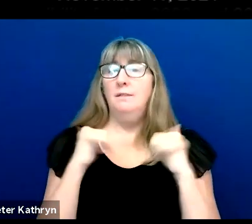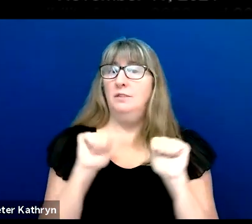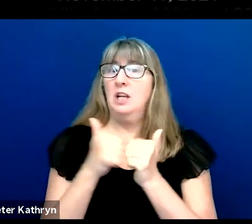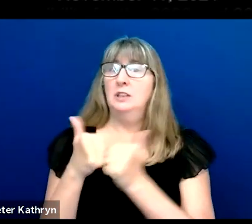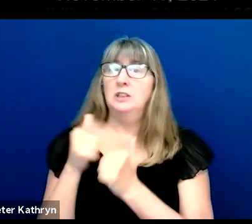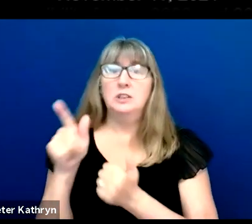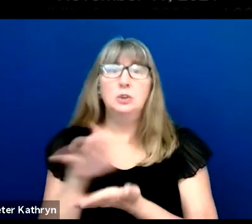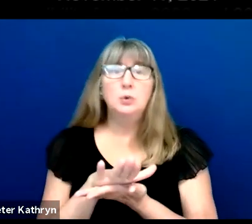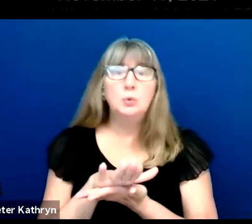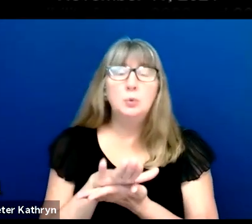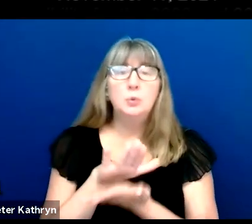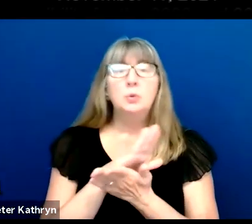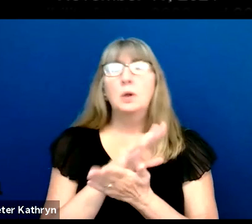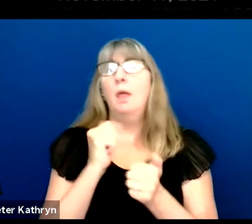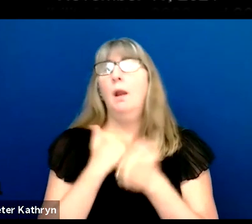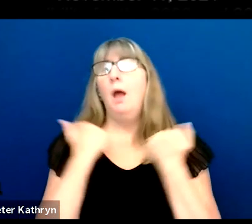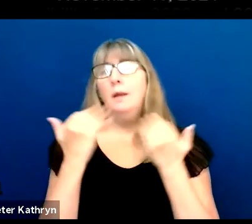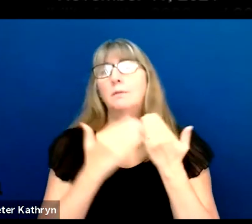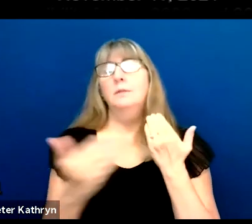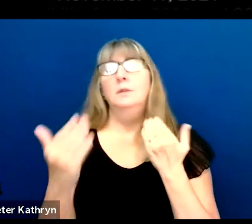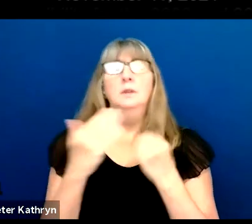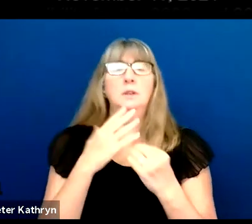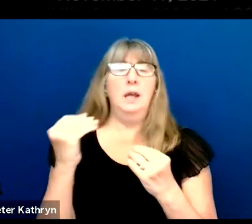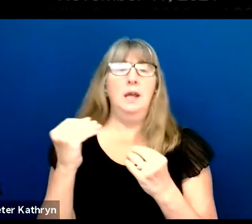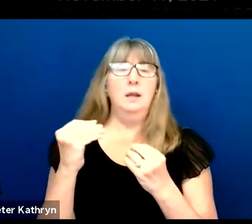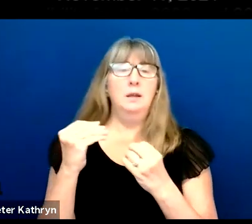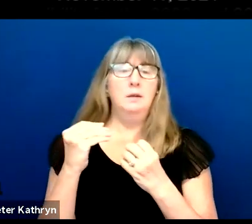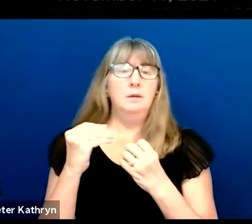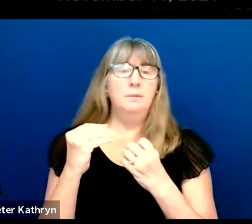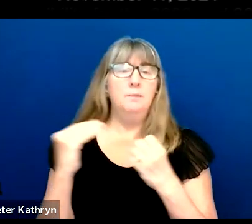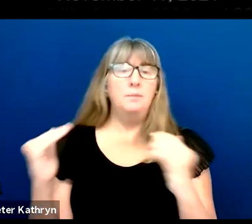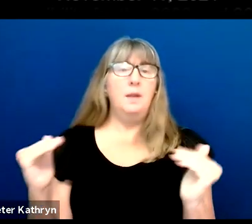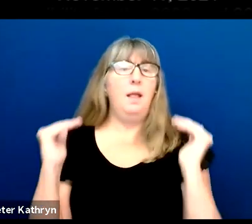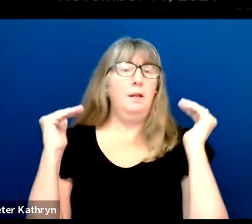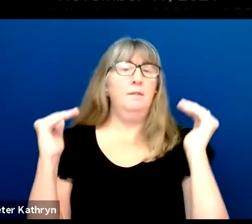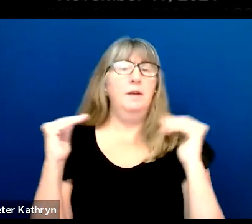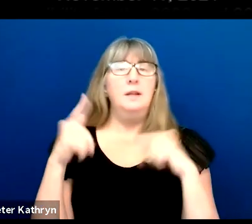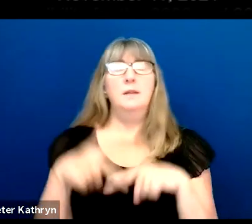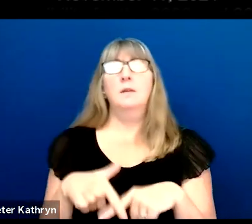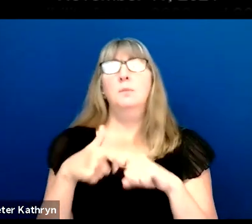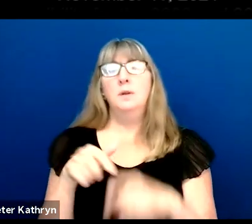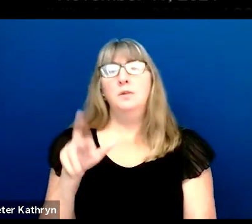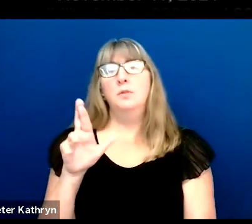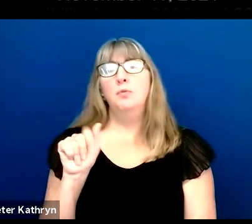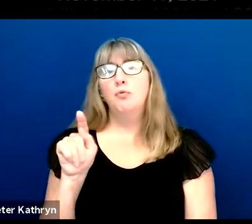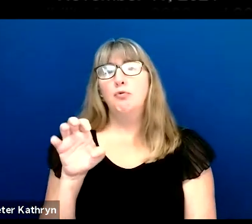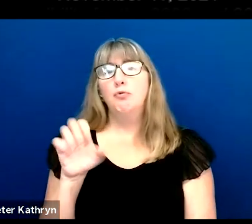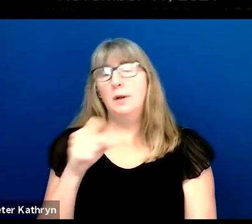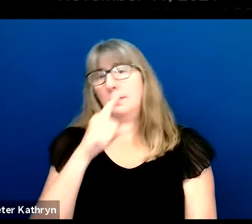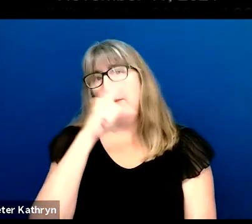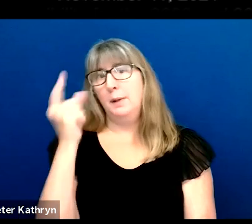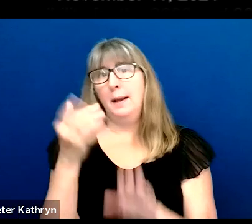school and in life beyond that. You have elevated suspension rates of Black